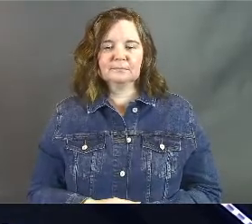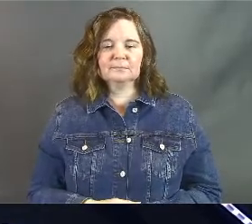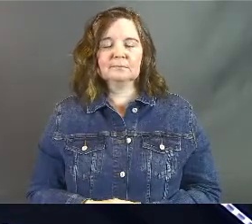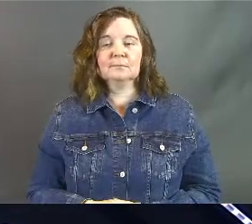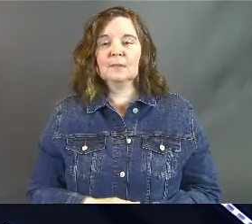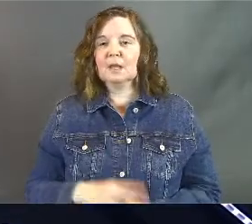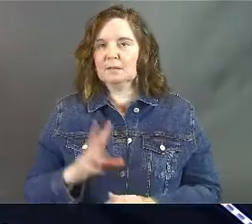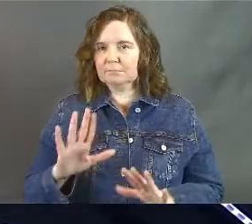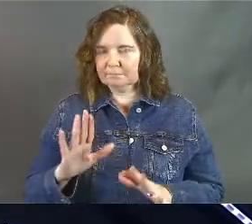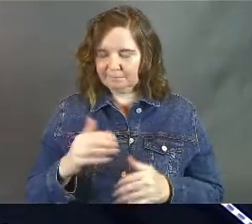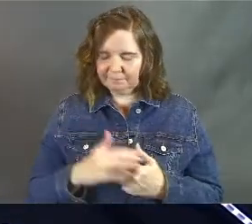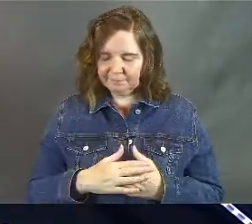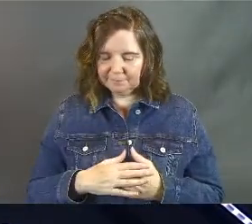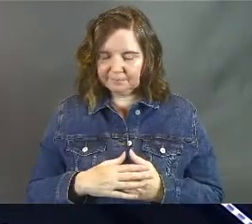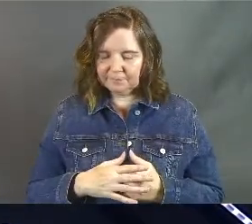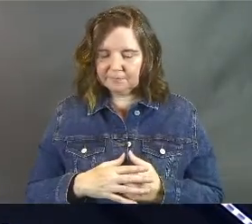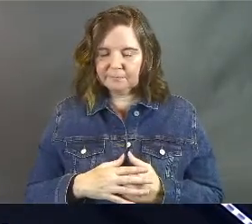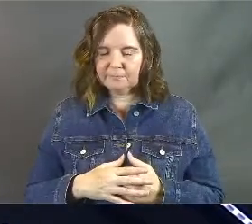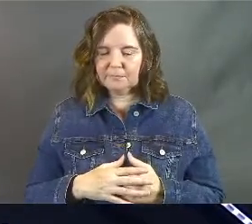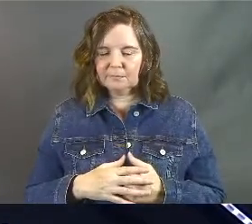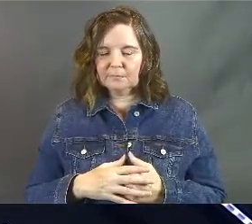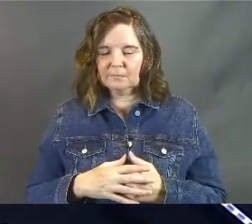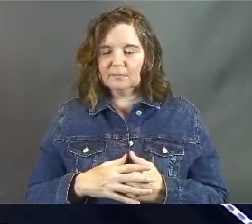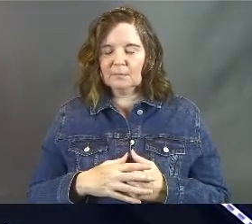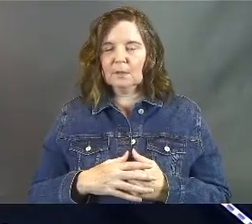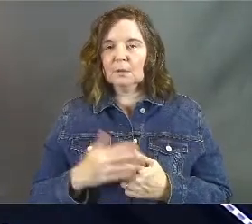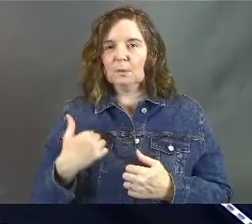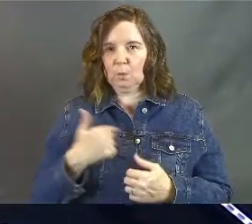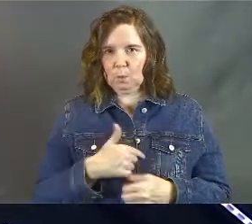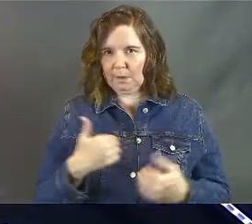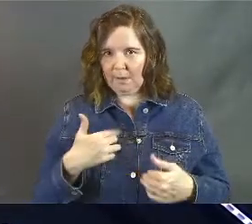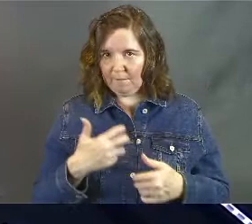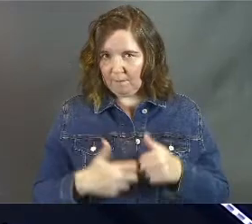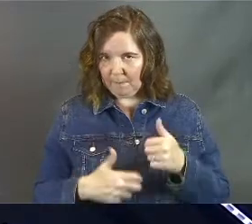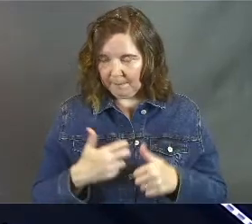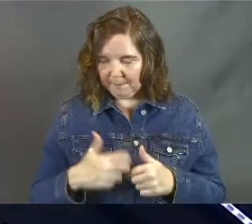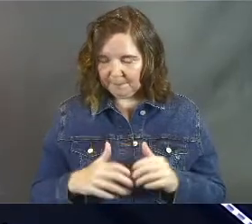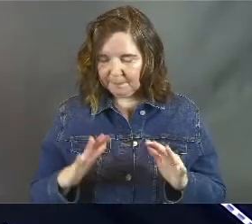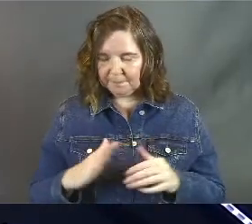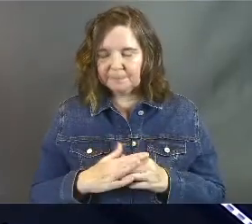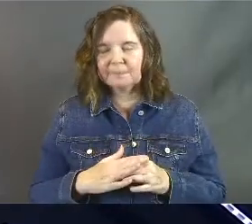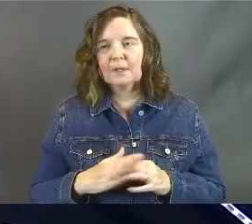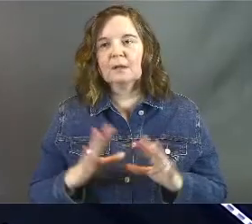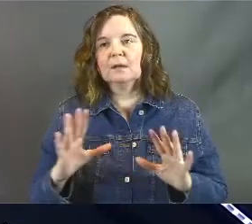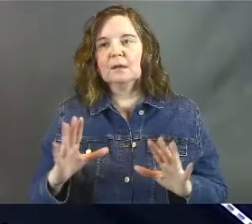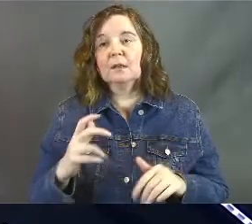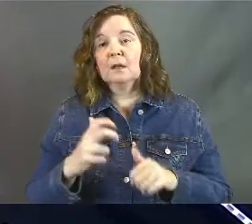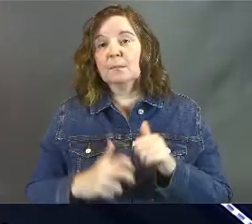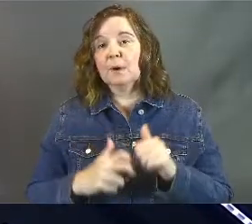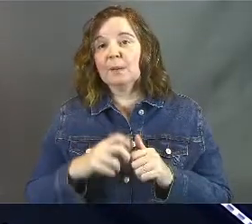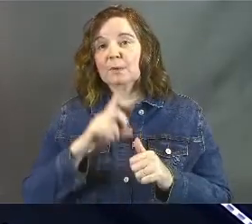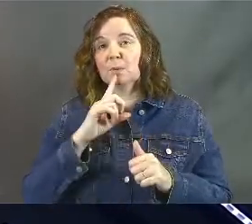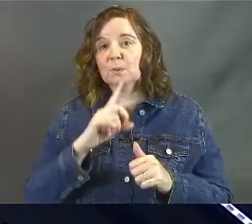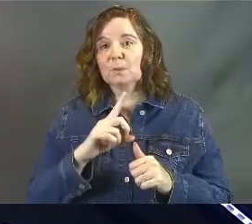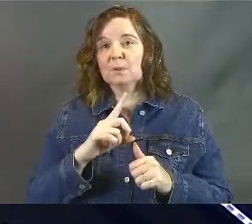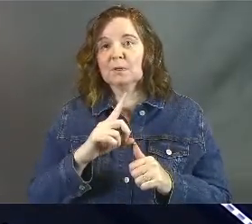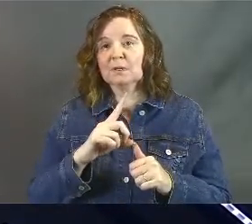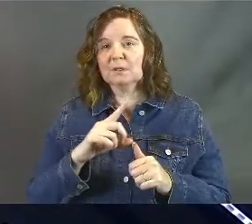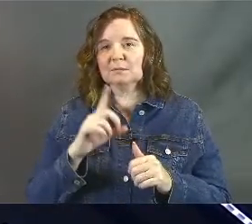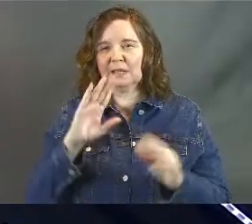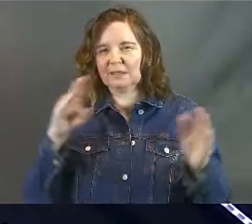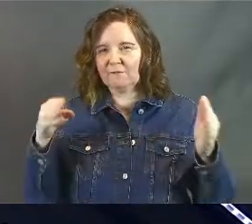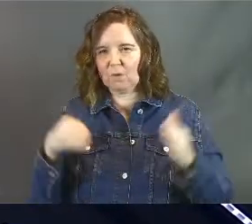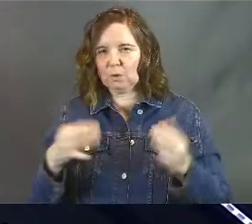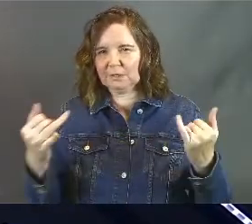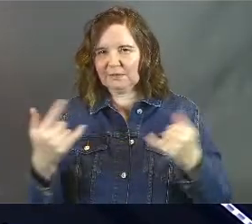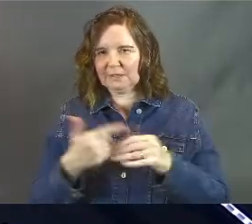There's a problem in all of this. And it's the problem is really what today's message is all